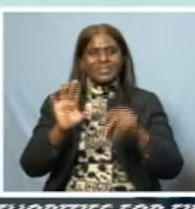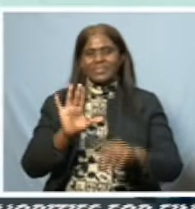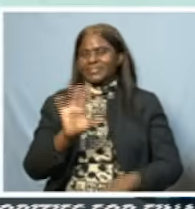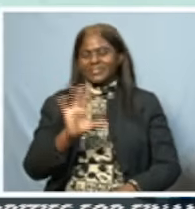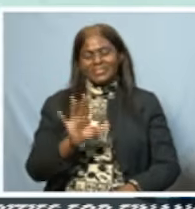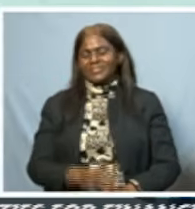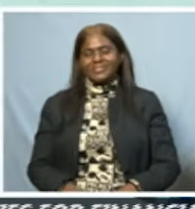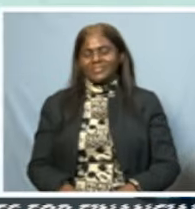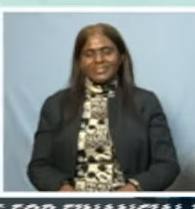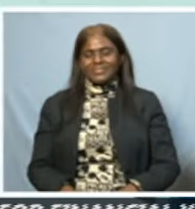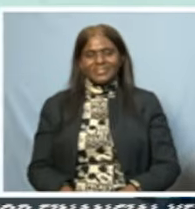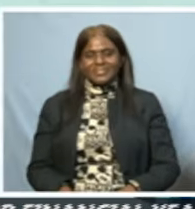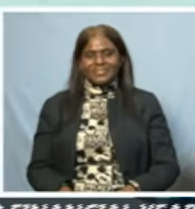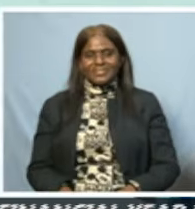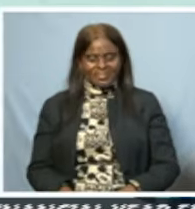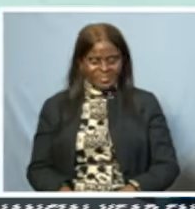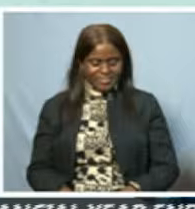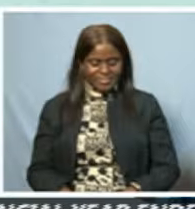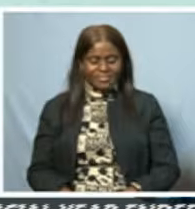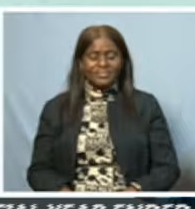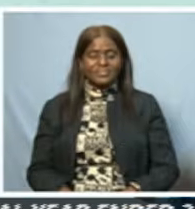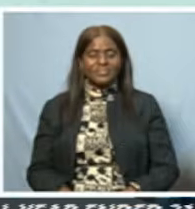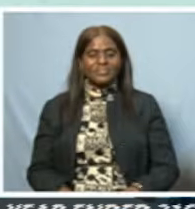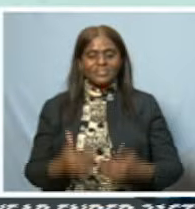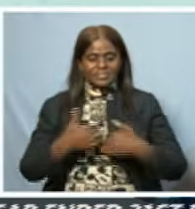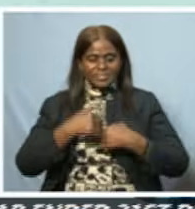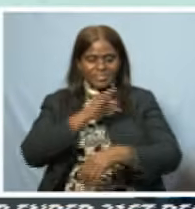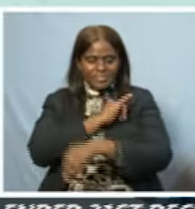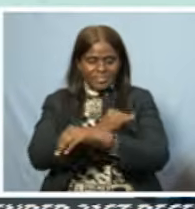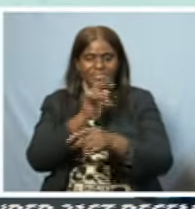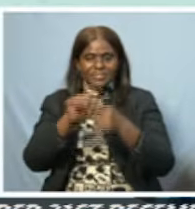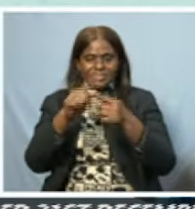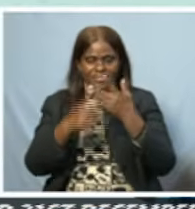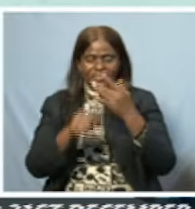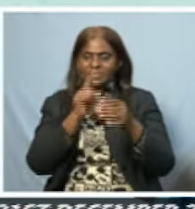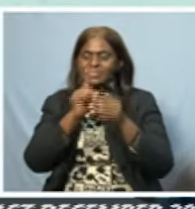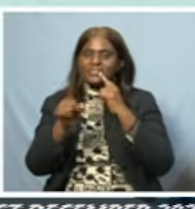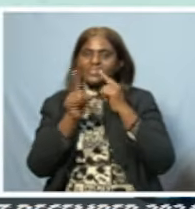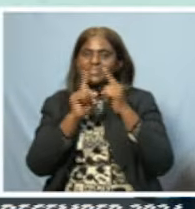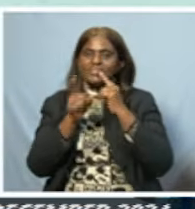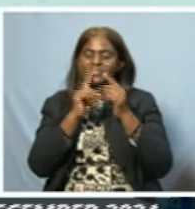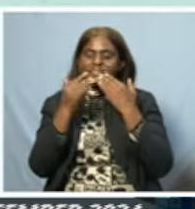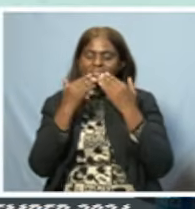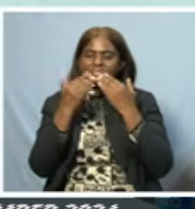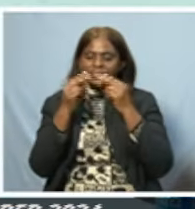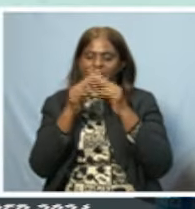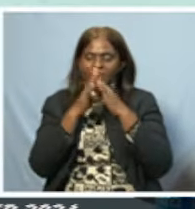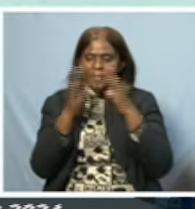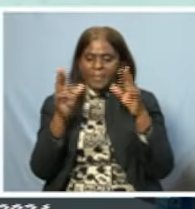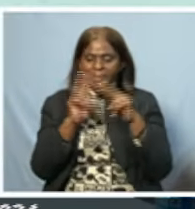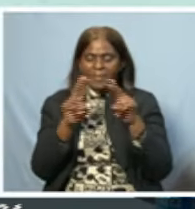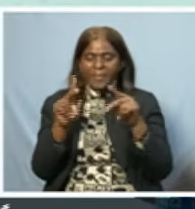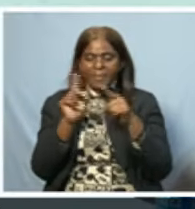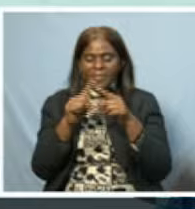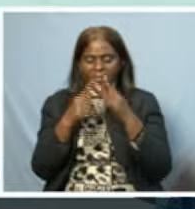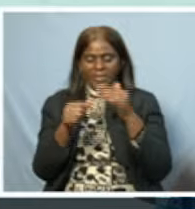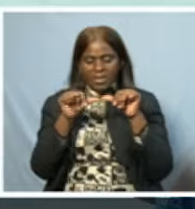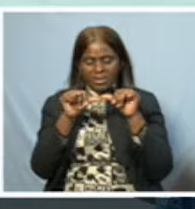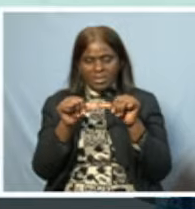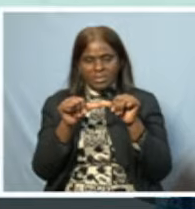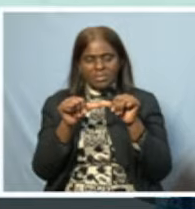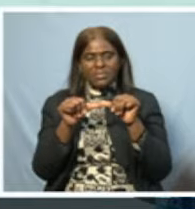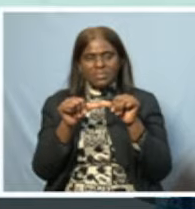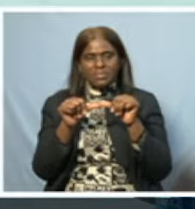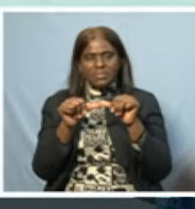employer here. So you have the immunity to be factual. Thank you so much, Chair, but it's still